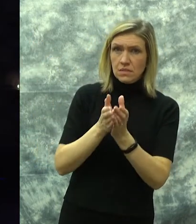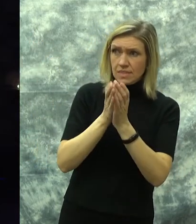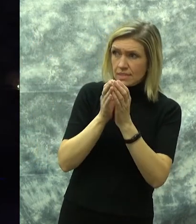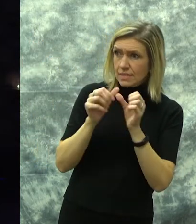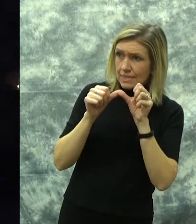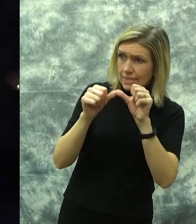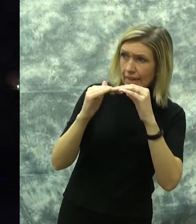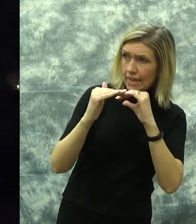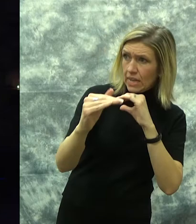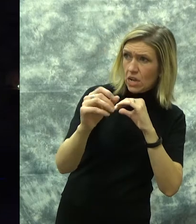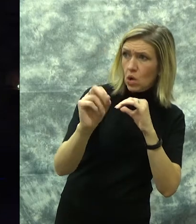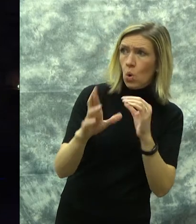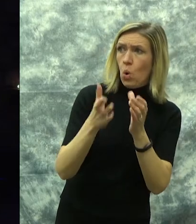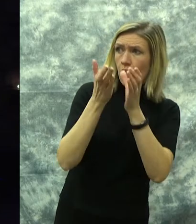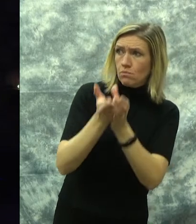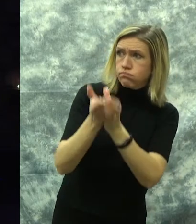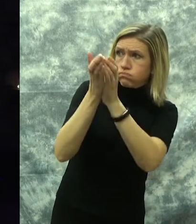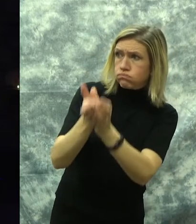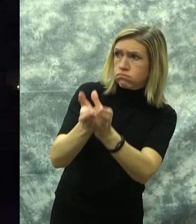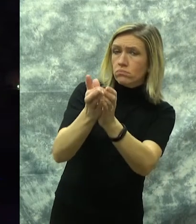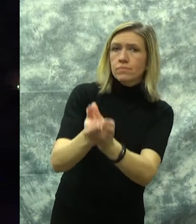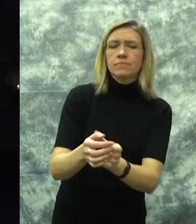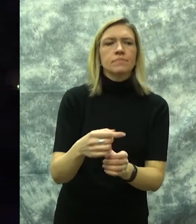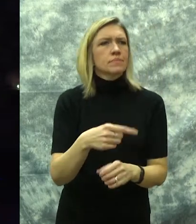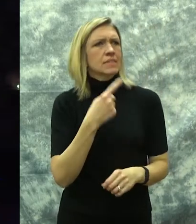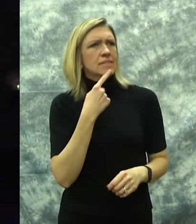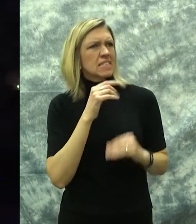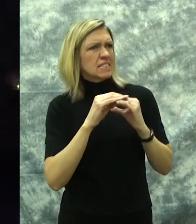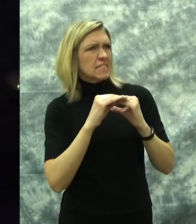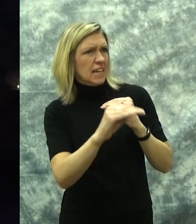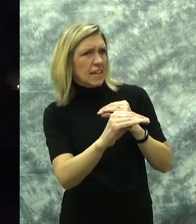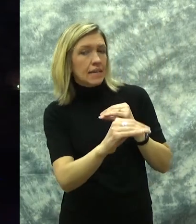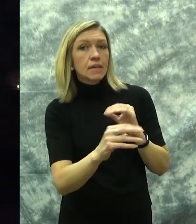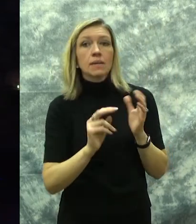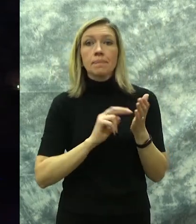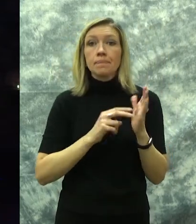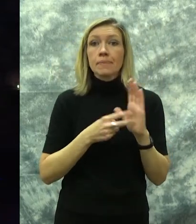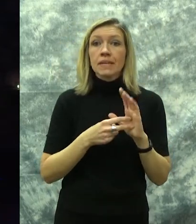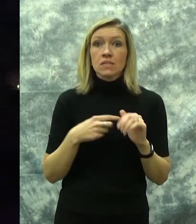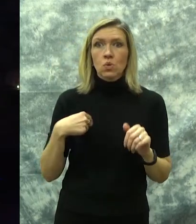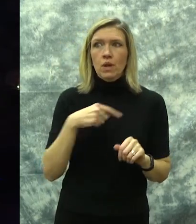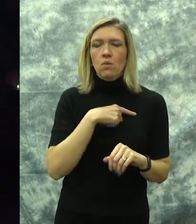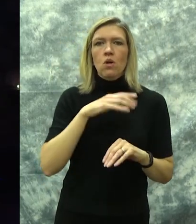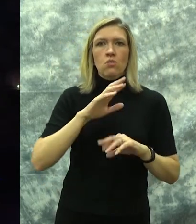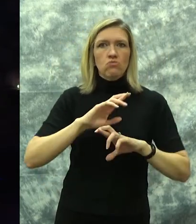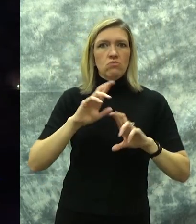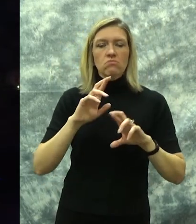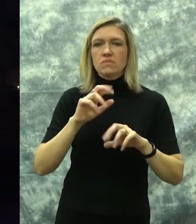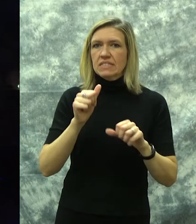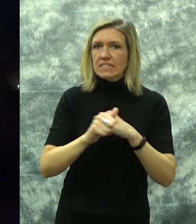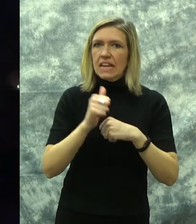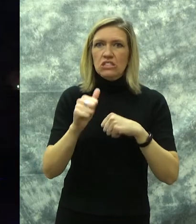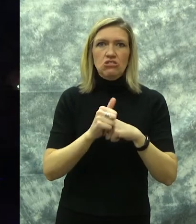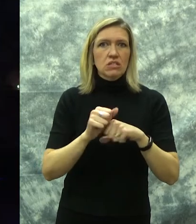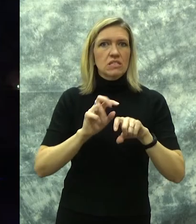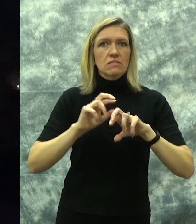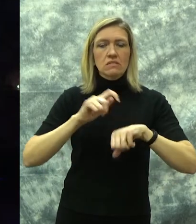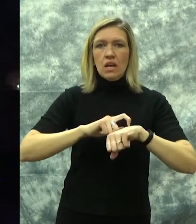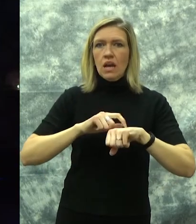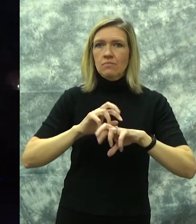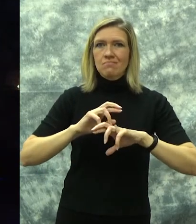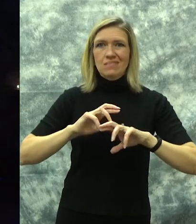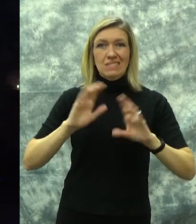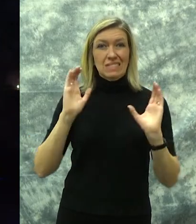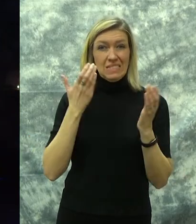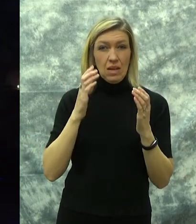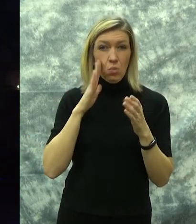called out. Lookout replied, steady, captain, which means we were on a dangerous collision course with that ship. So the captain called